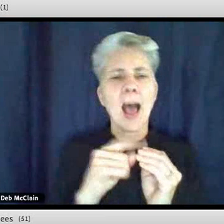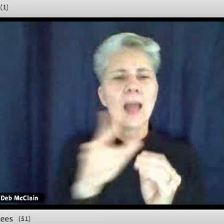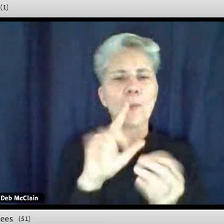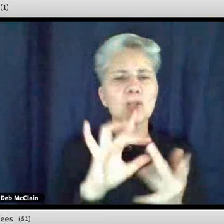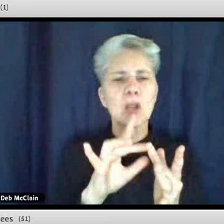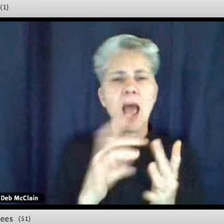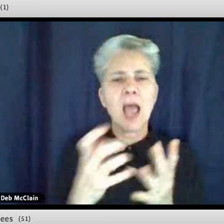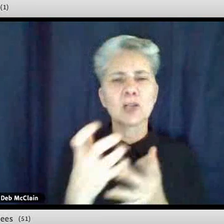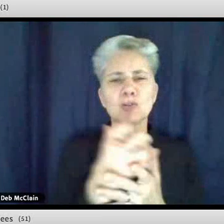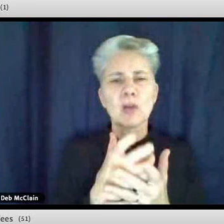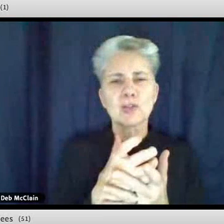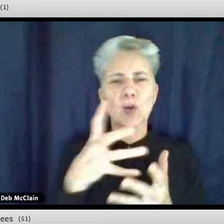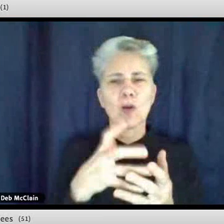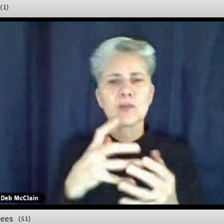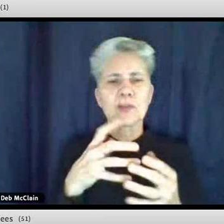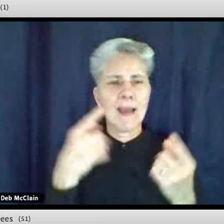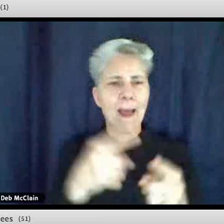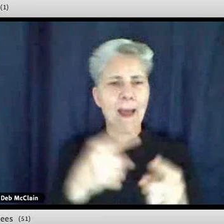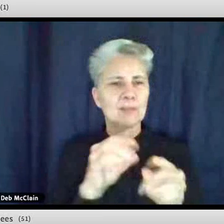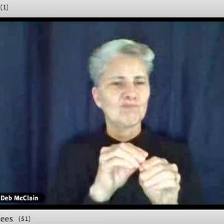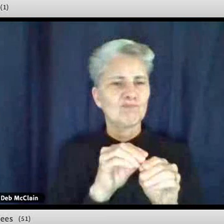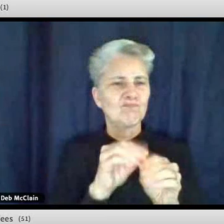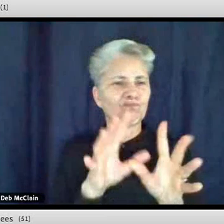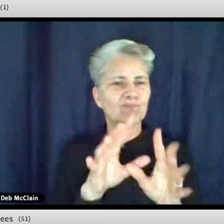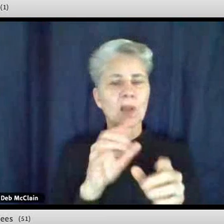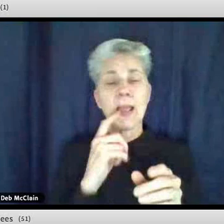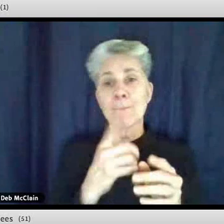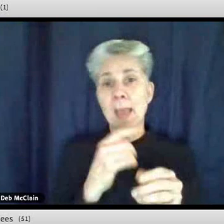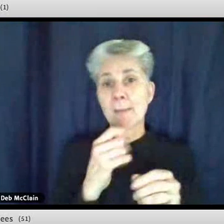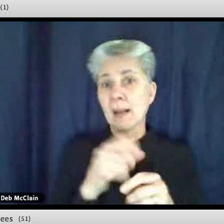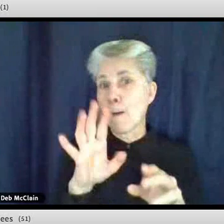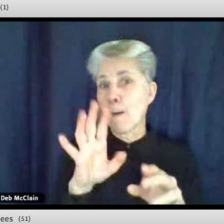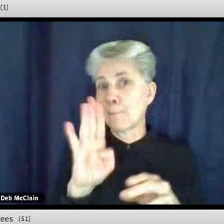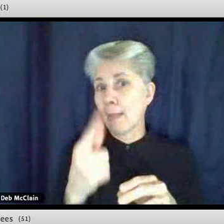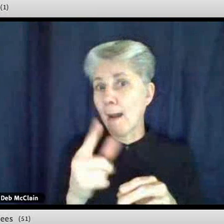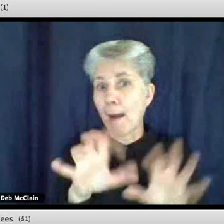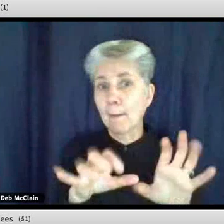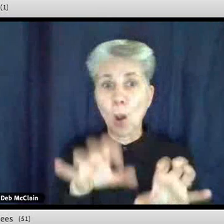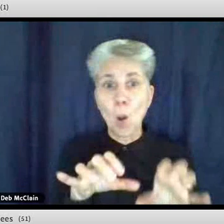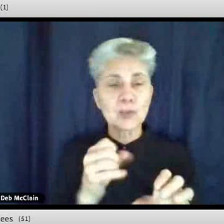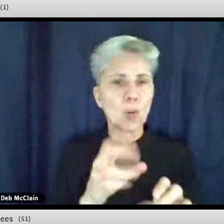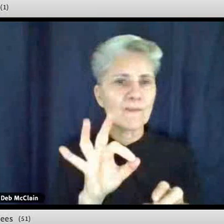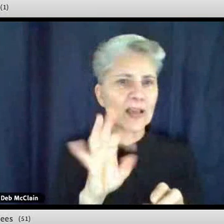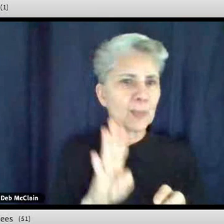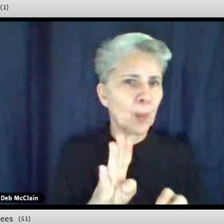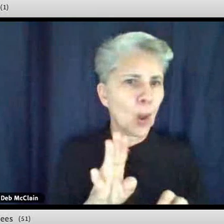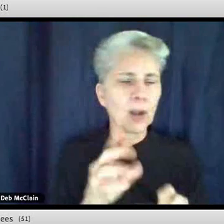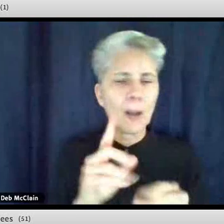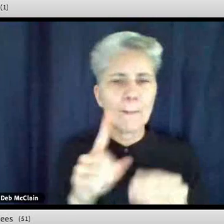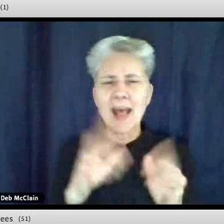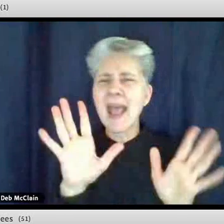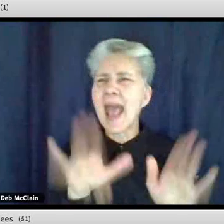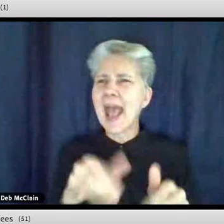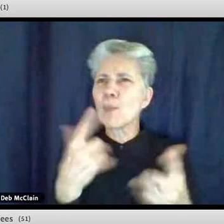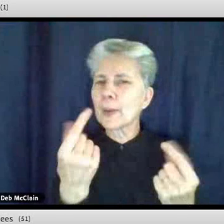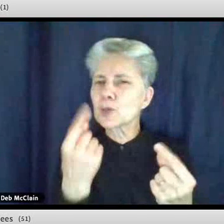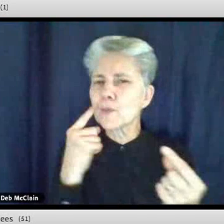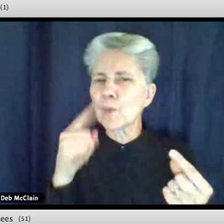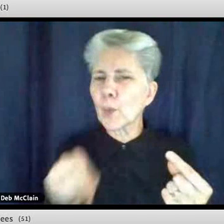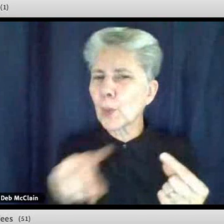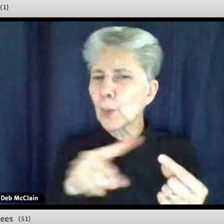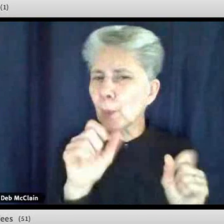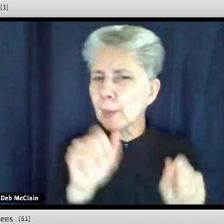and it's talking about libraries' online treasure trove shine during shutdown. So it may merit making a blog post or a Facebook